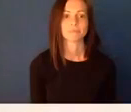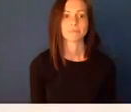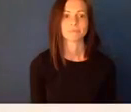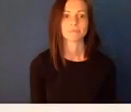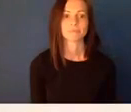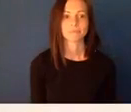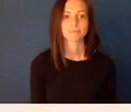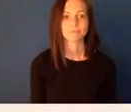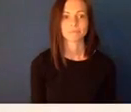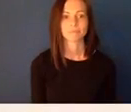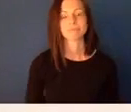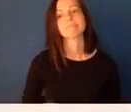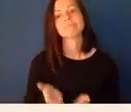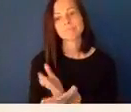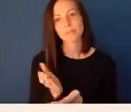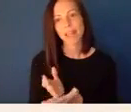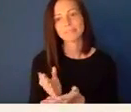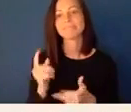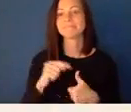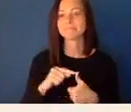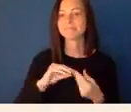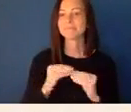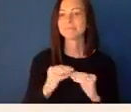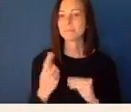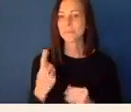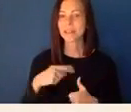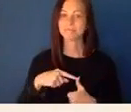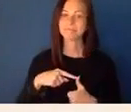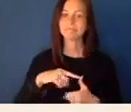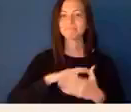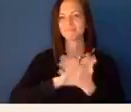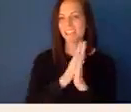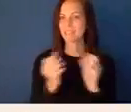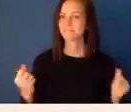All right, so pillar number one is to become fearless.